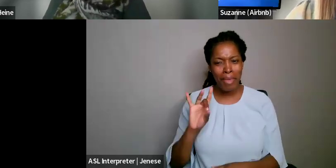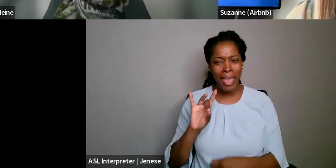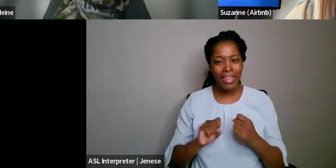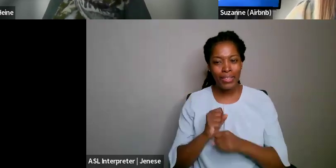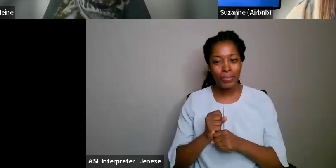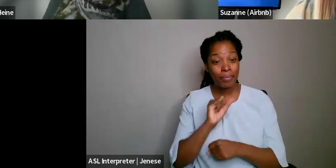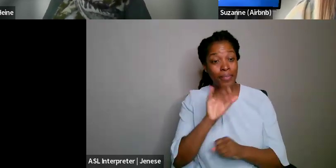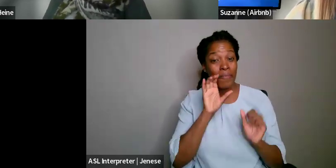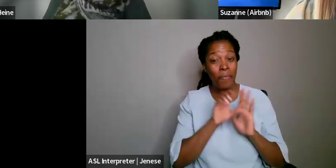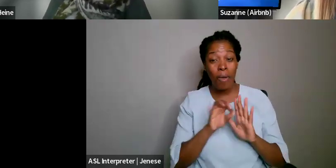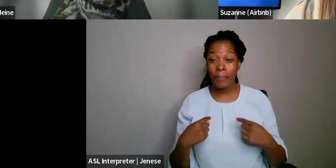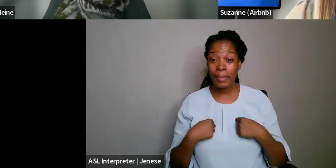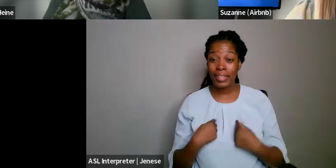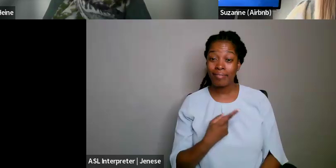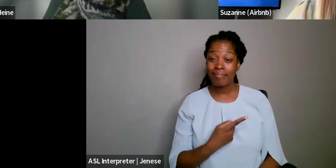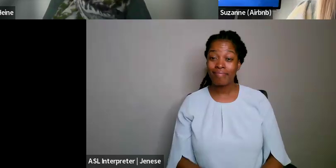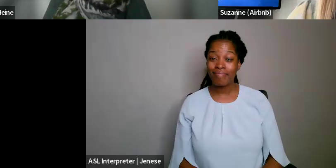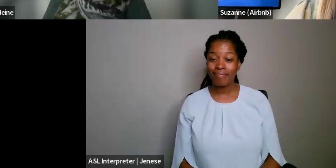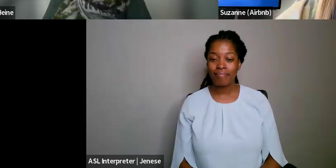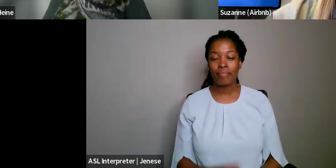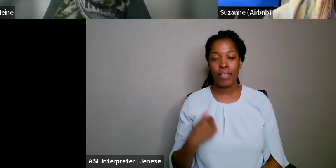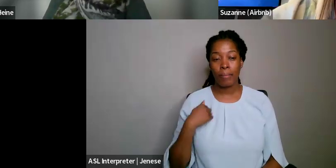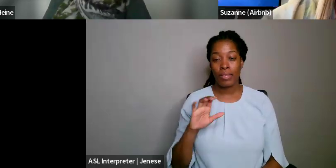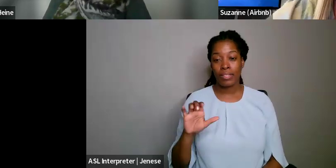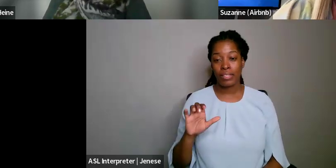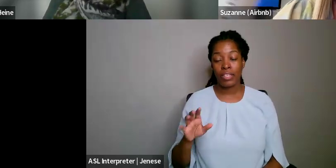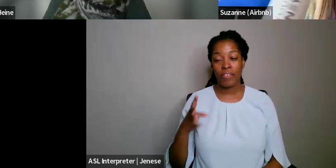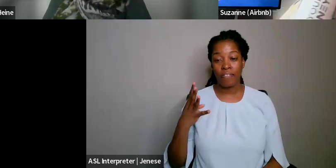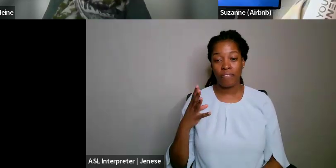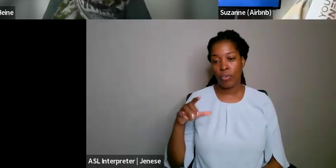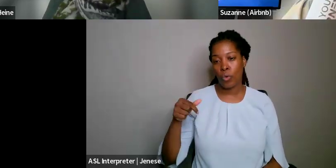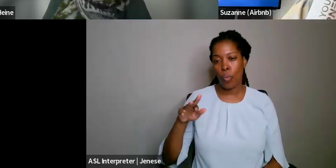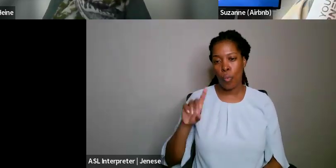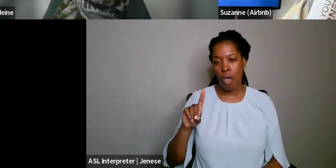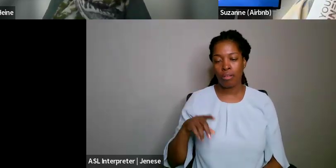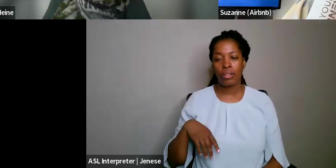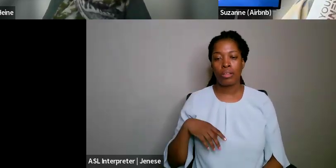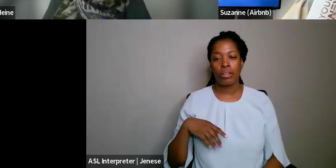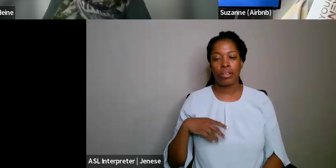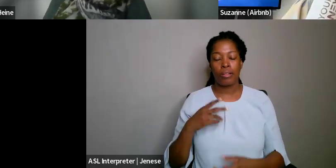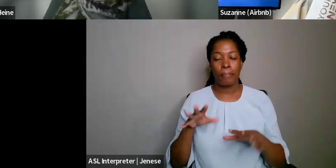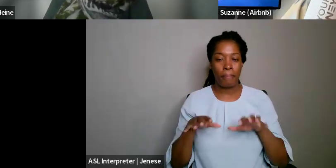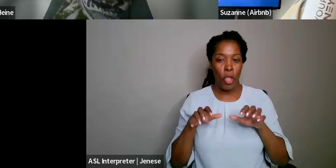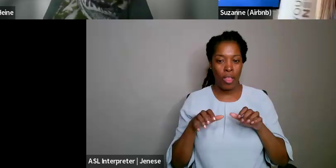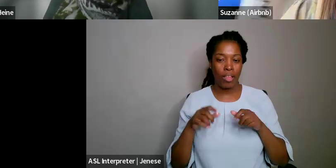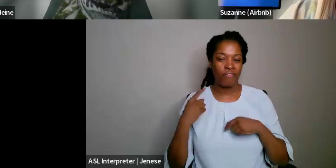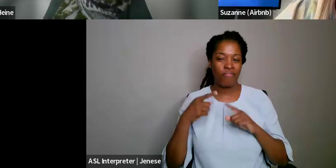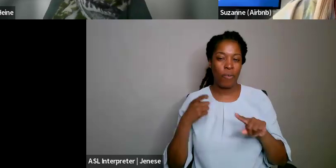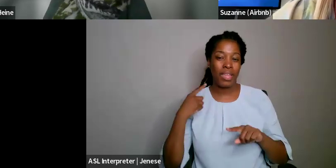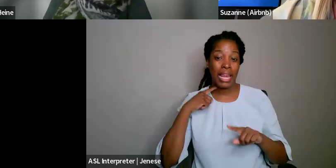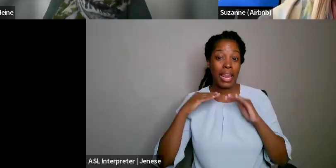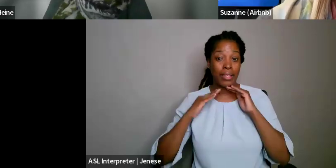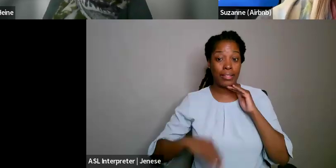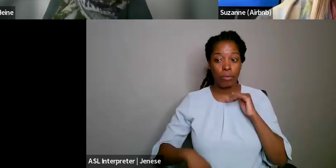me. I'm a C4 quad, paralyzed from the neck down, and I live in South Africa.